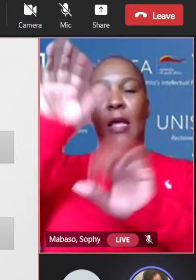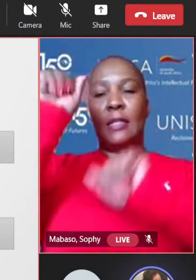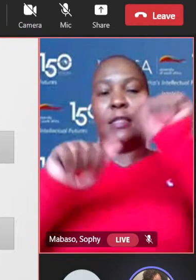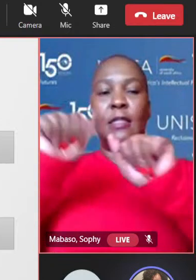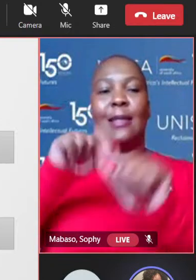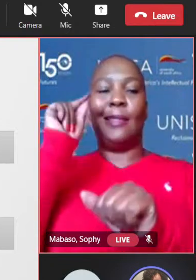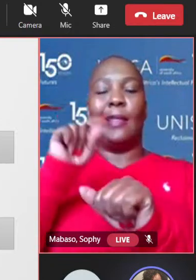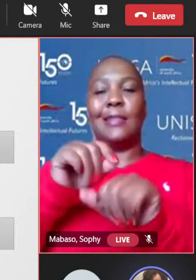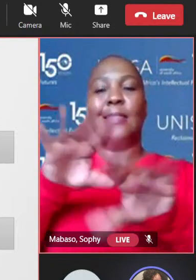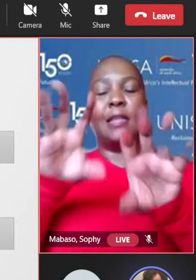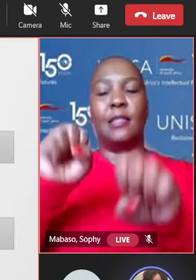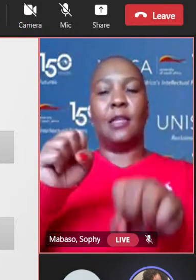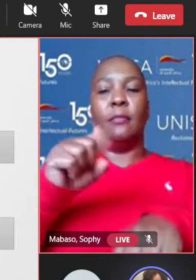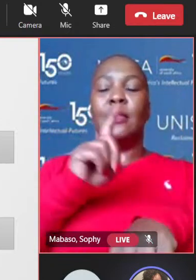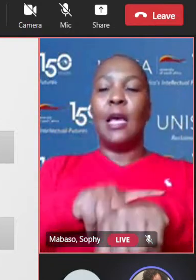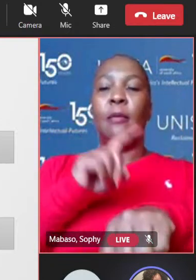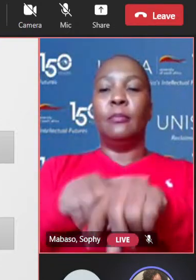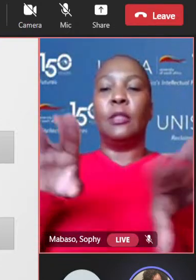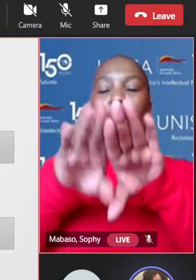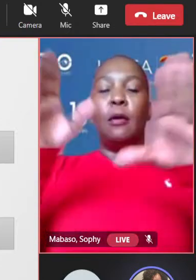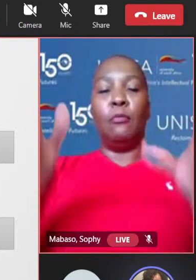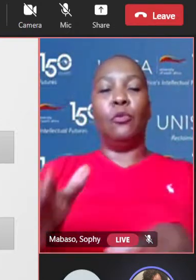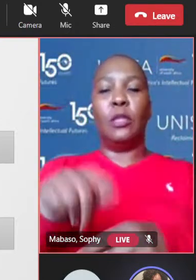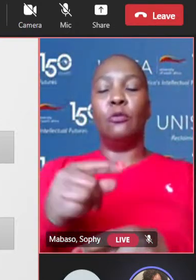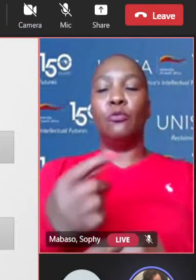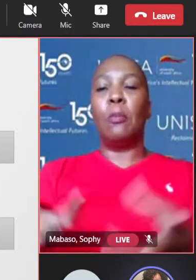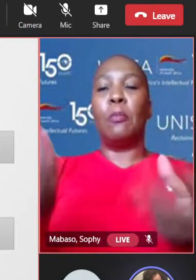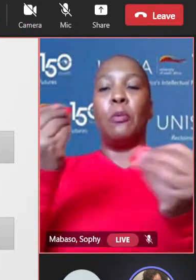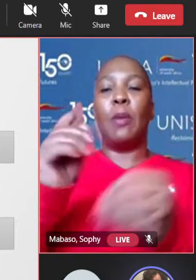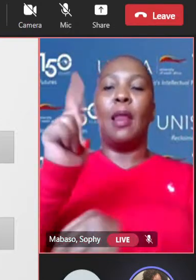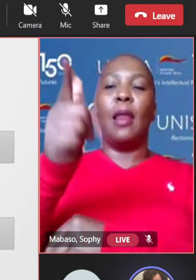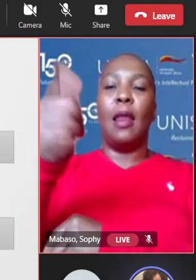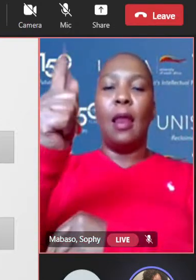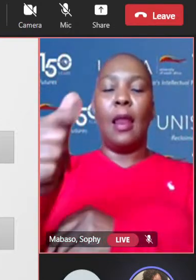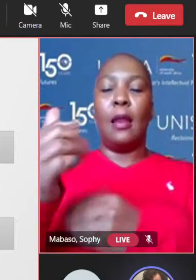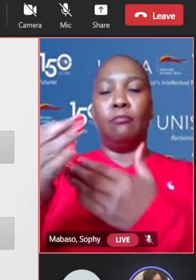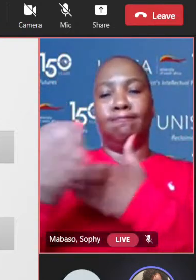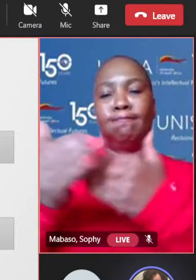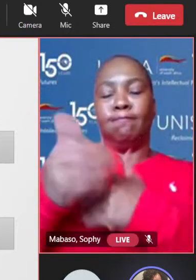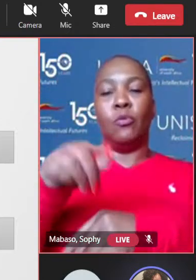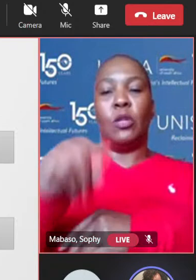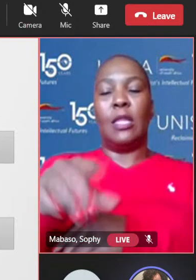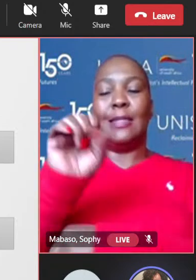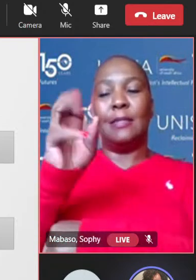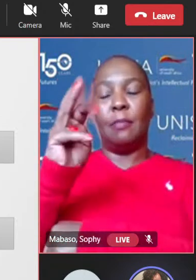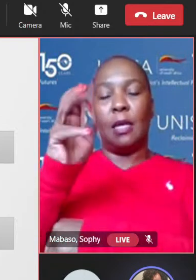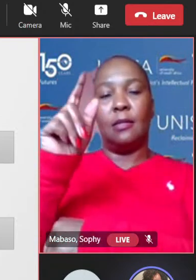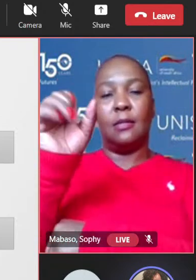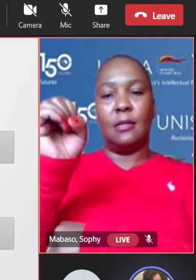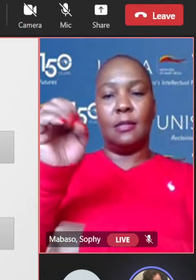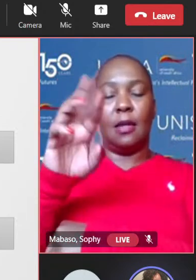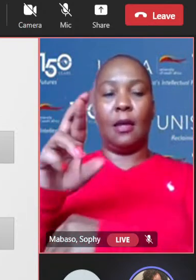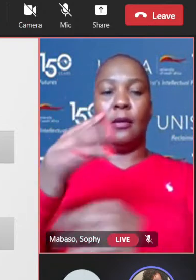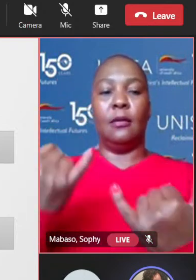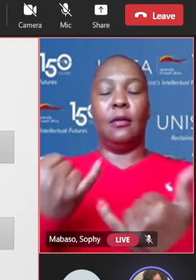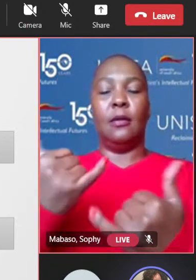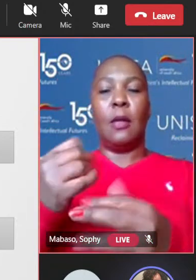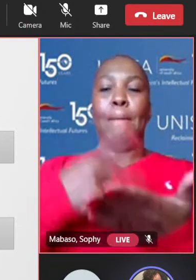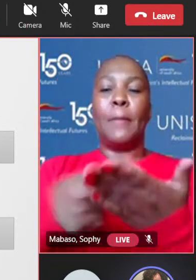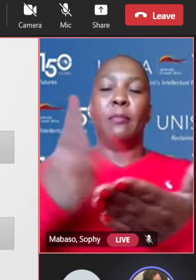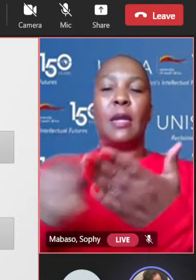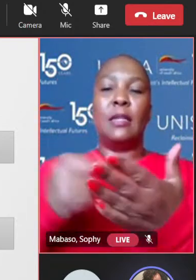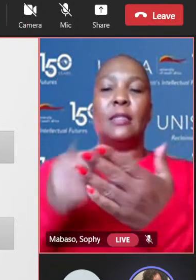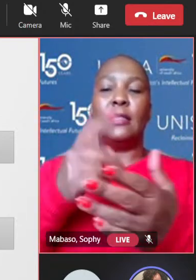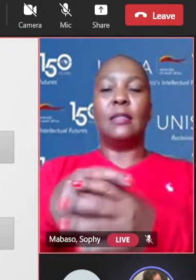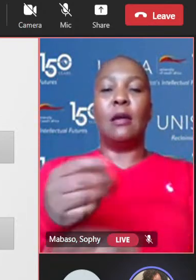exam timetable. That one will come at a later stage towards the end of the semester. Currently, preparations are underway, and